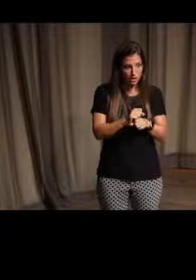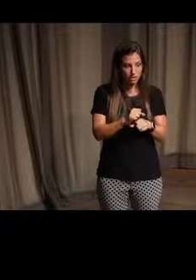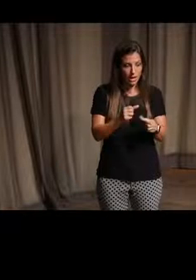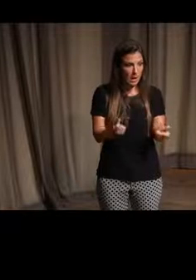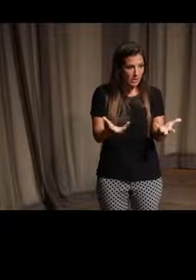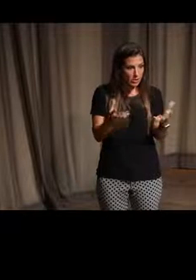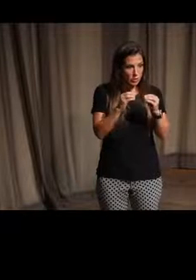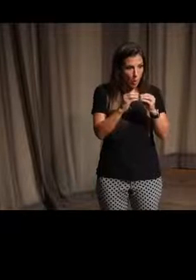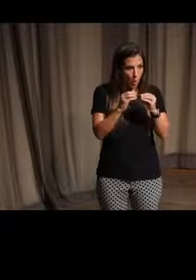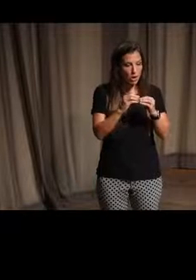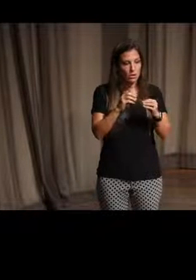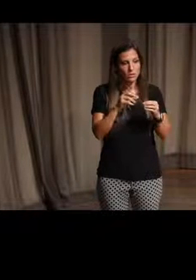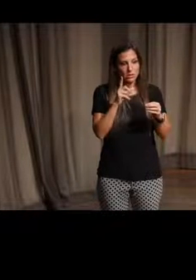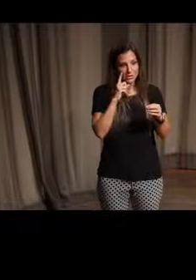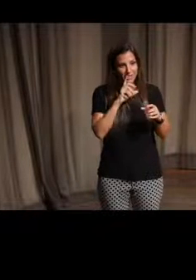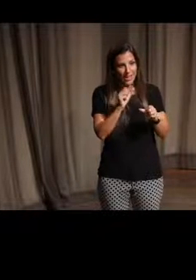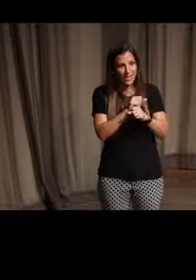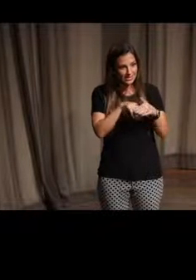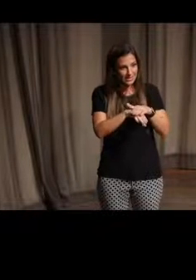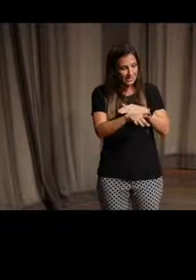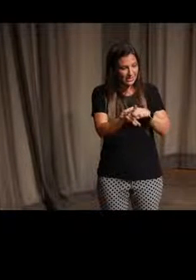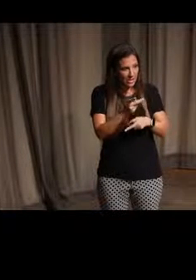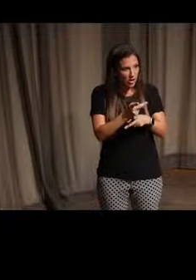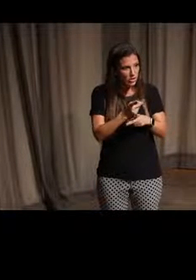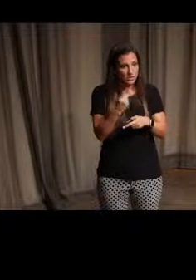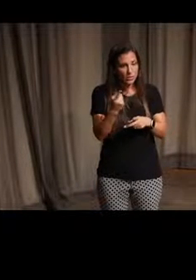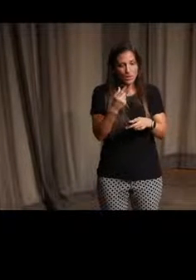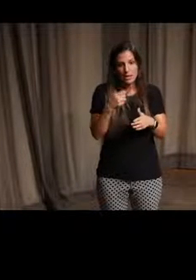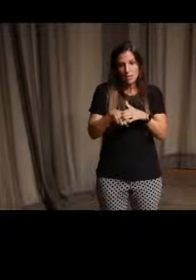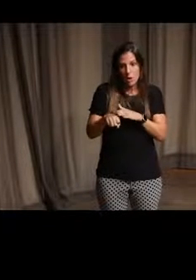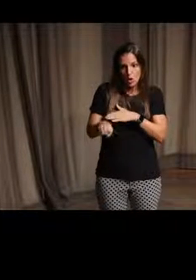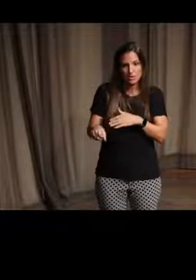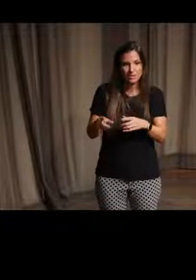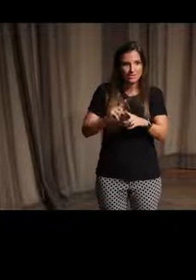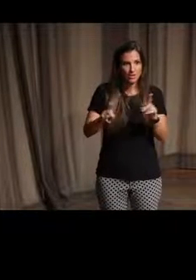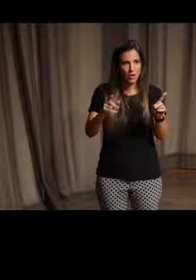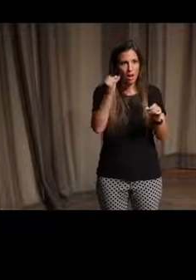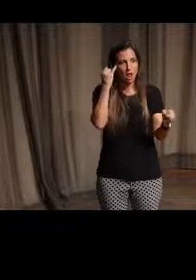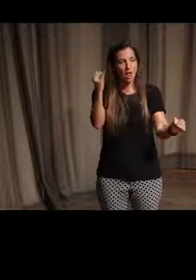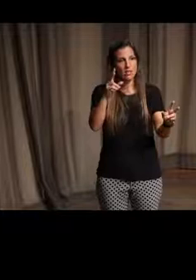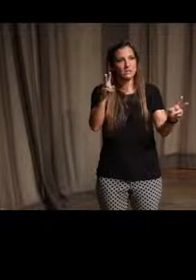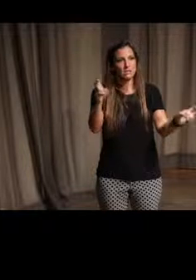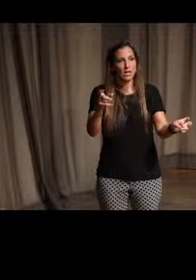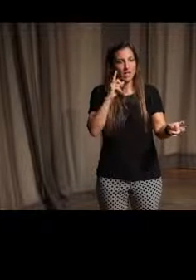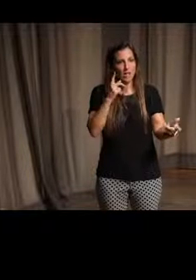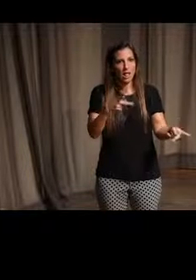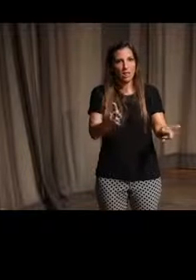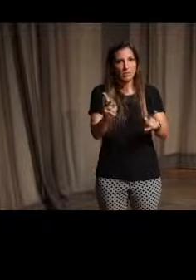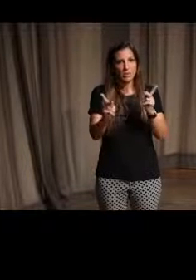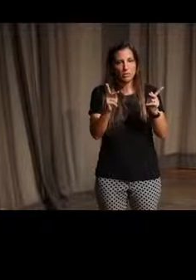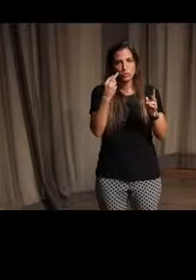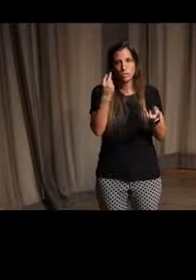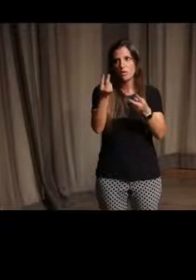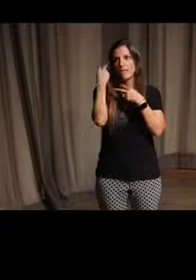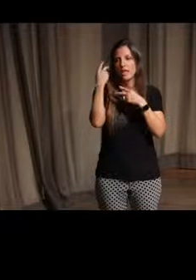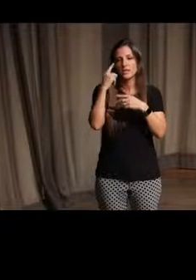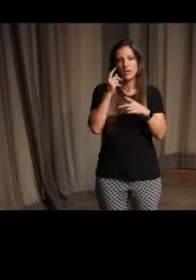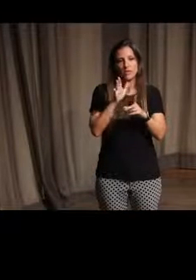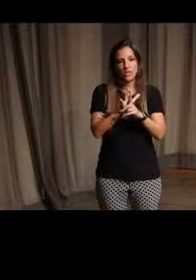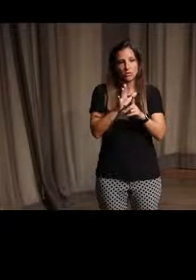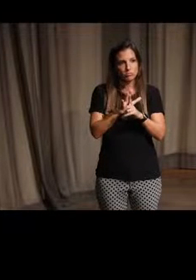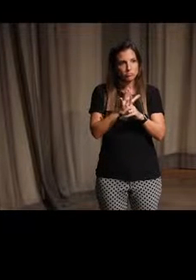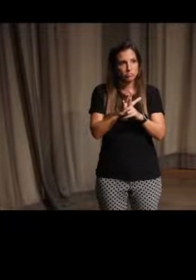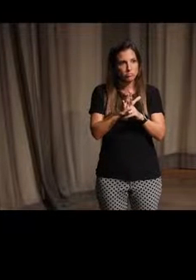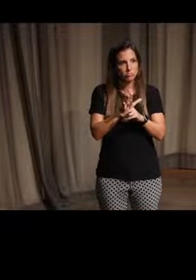it take to access the care? But for someone else, it could be giving birth, right? So there's this idea that the title, I think, allows for everyone to reflect on this